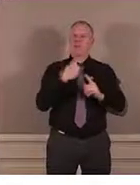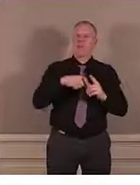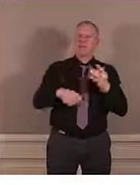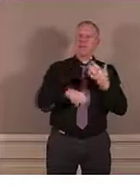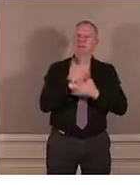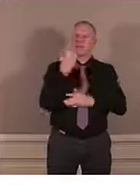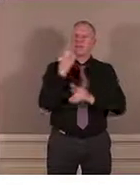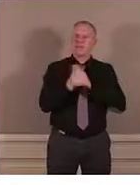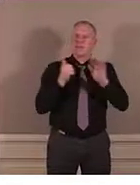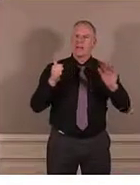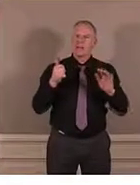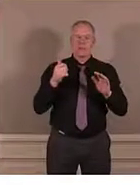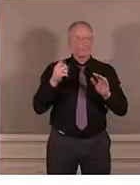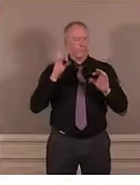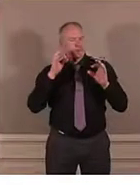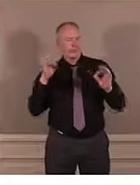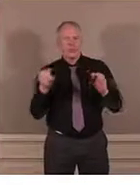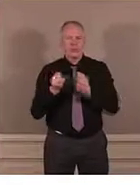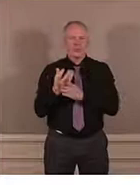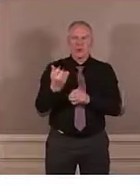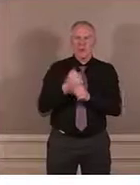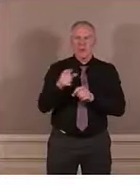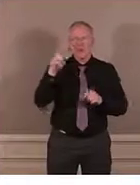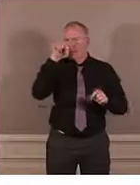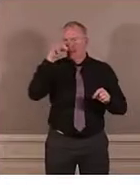skills. And we had some great stories around that.